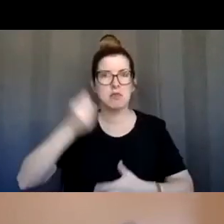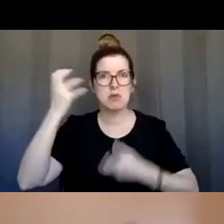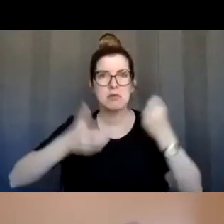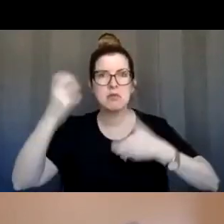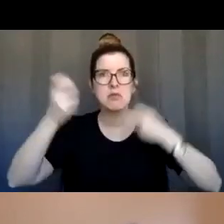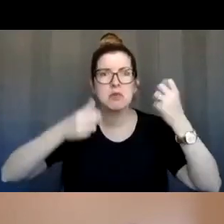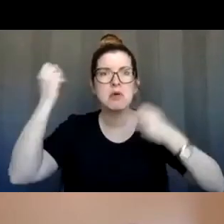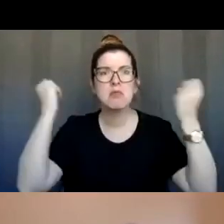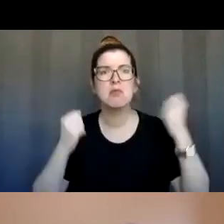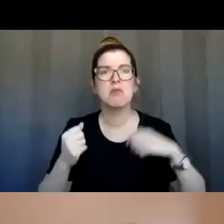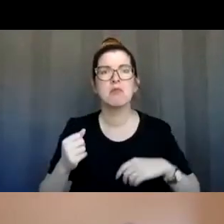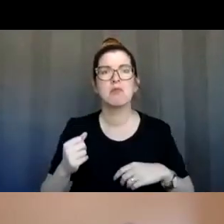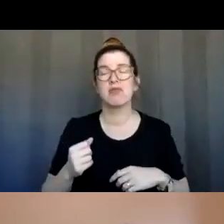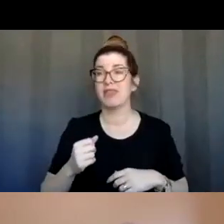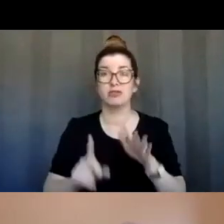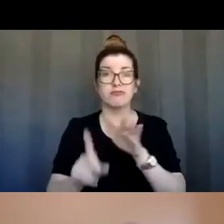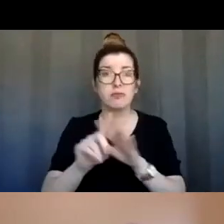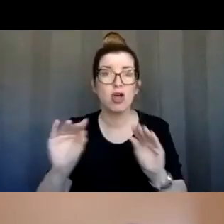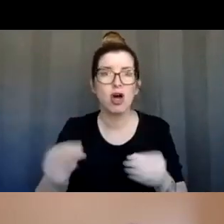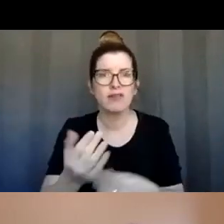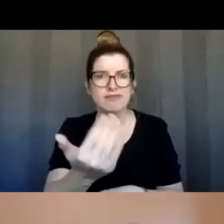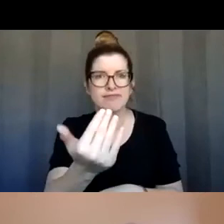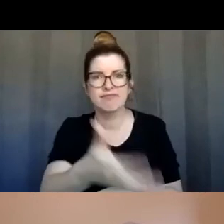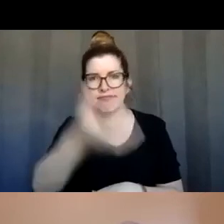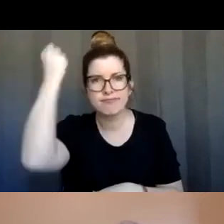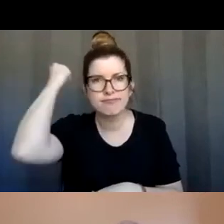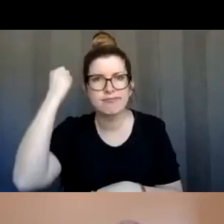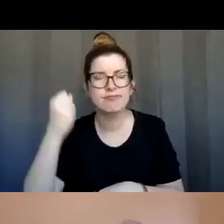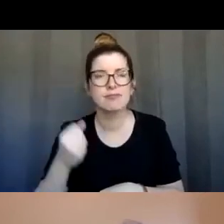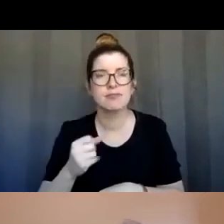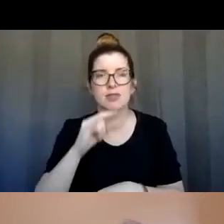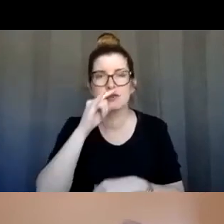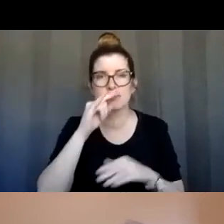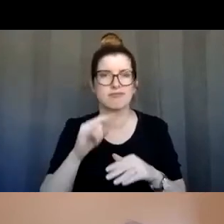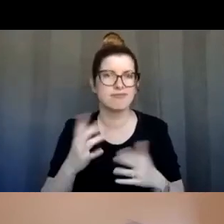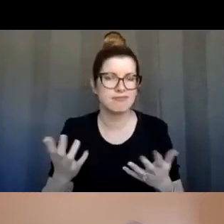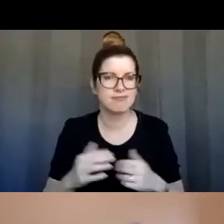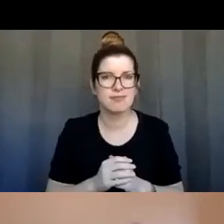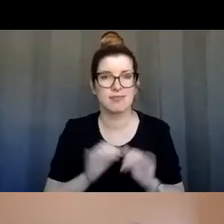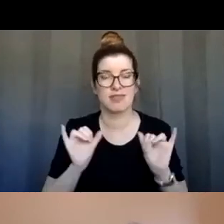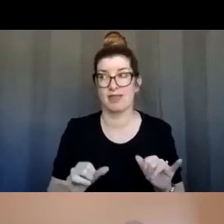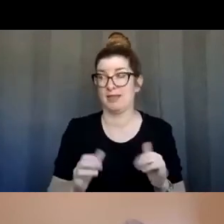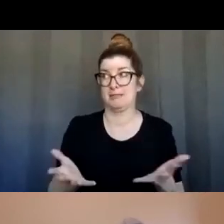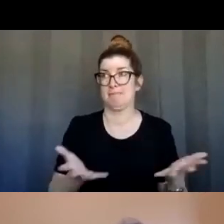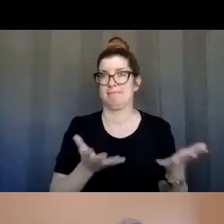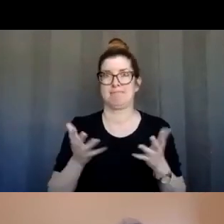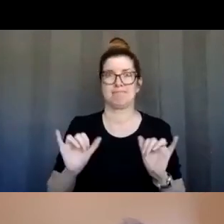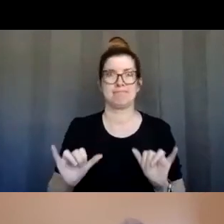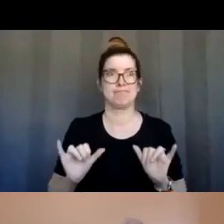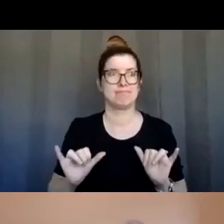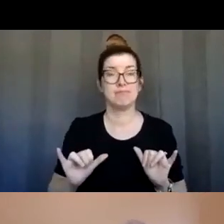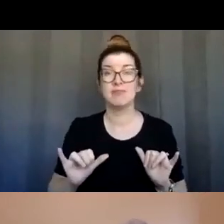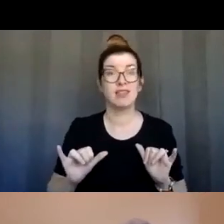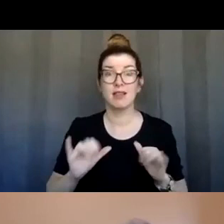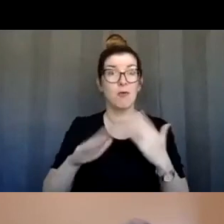going to the office or checking them out, they were just coming to get their children. And that's how it was. By the end of the day, they were